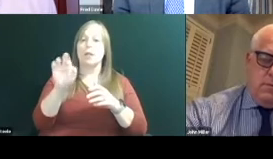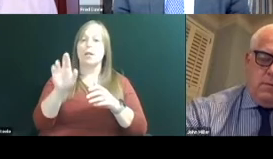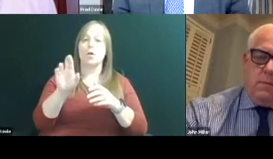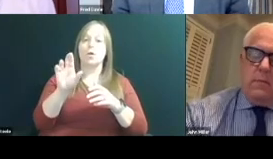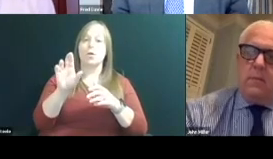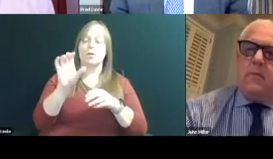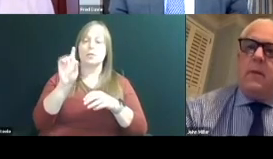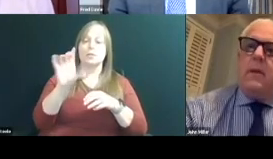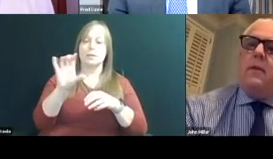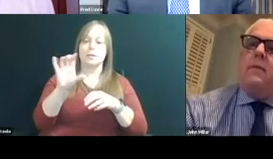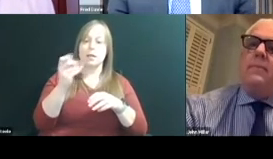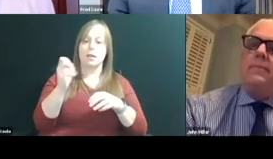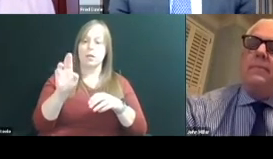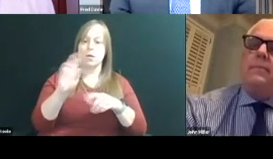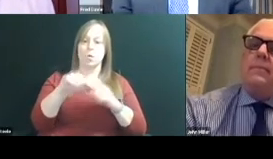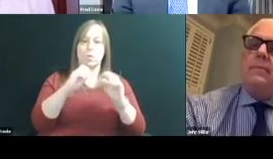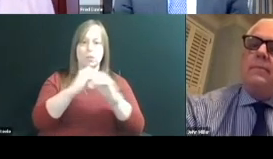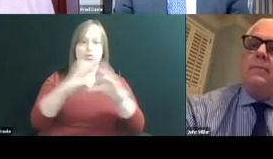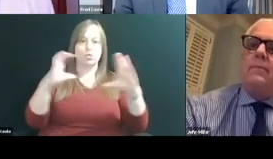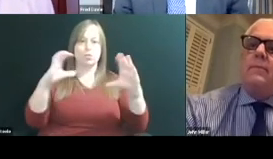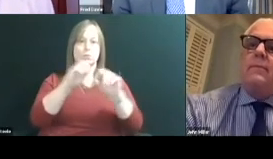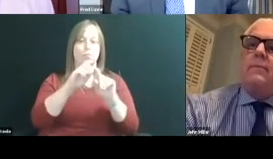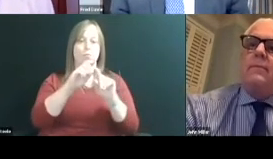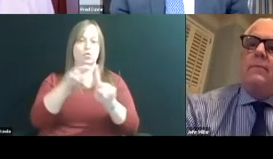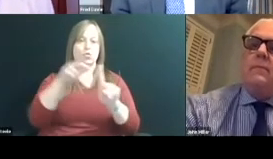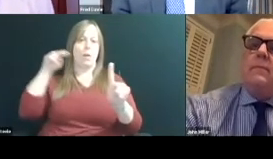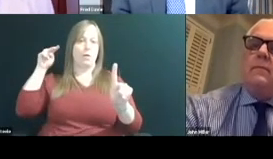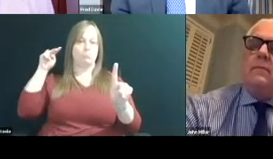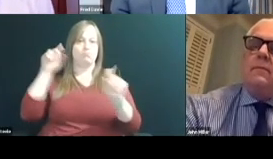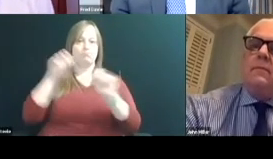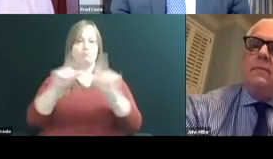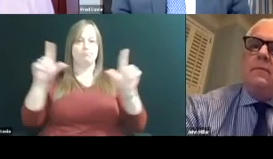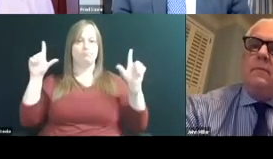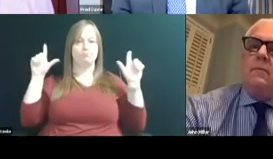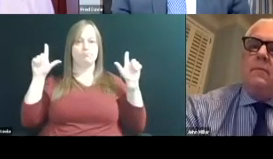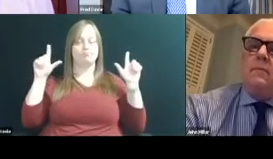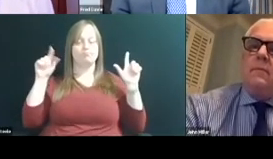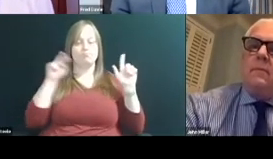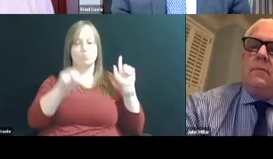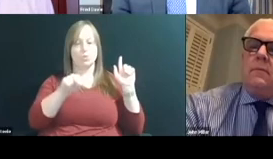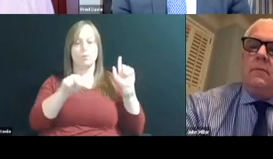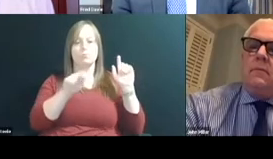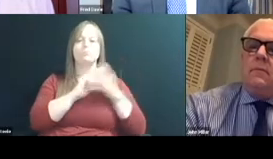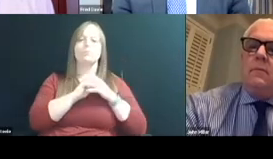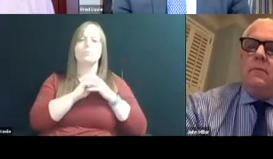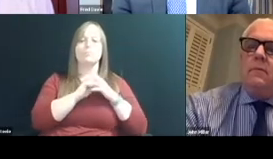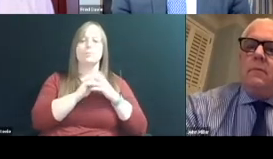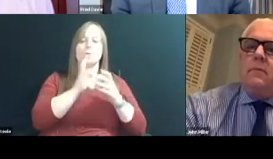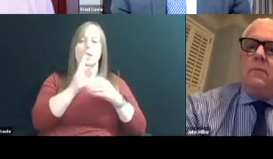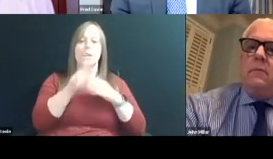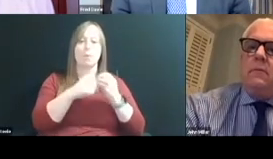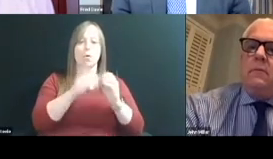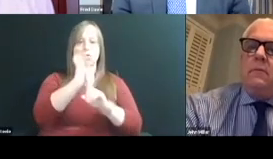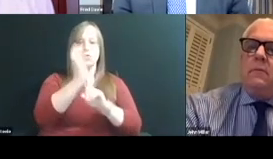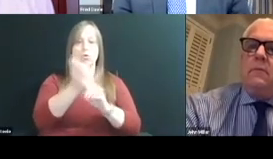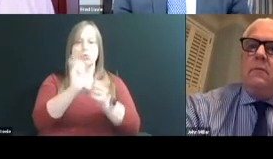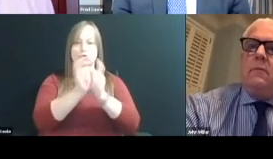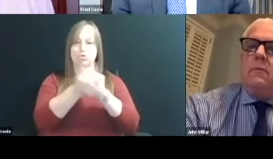of when we zoom out from this conversation, a lot of what we're talking about is culture